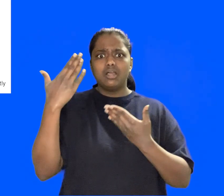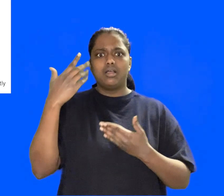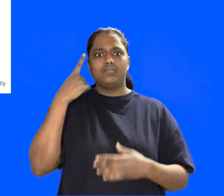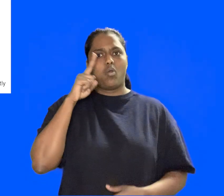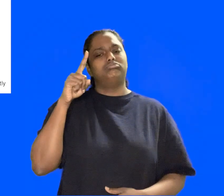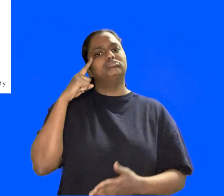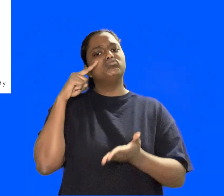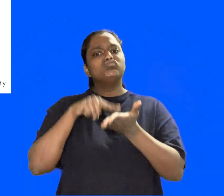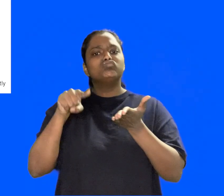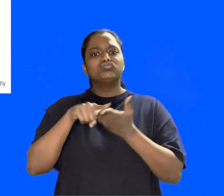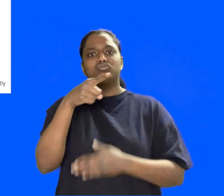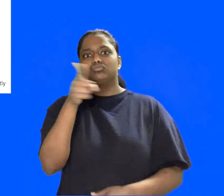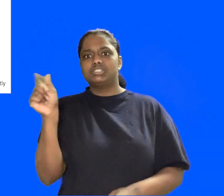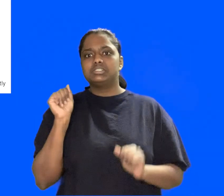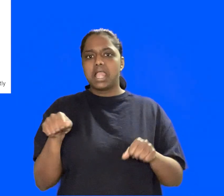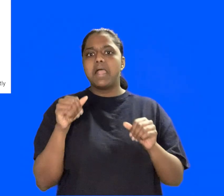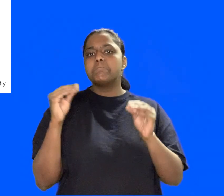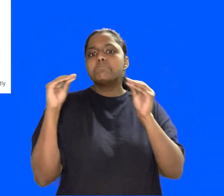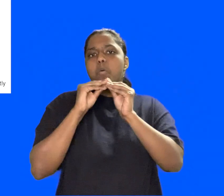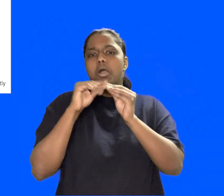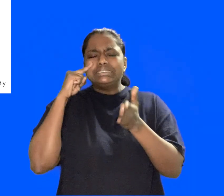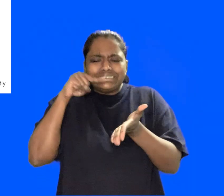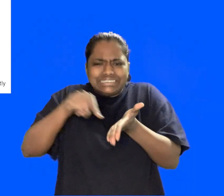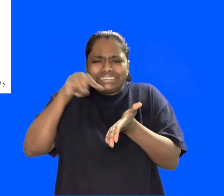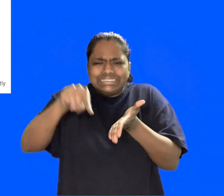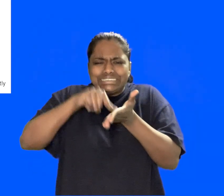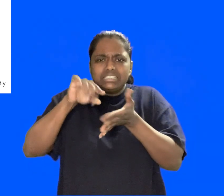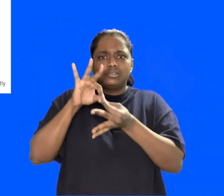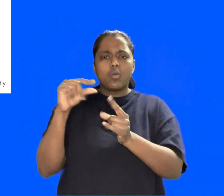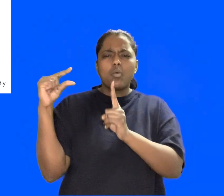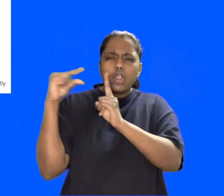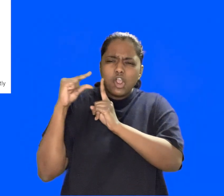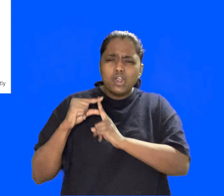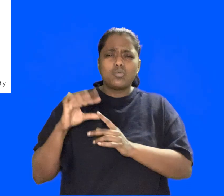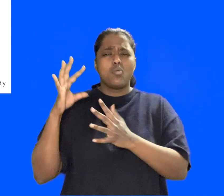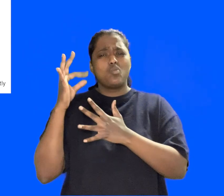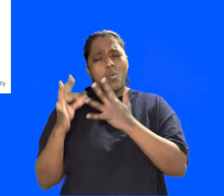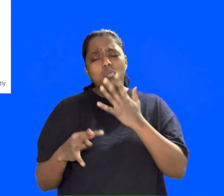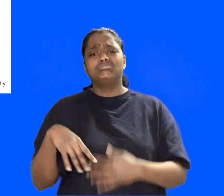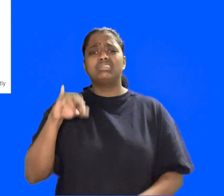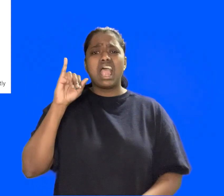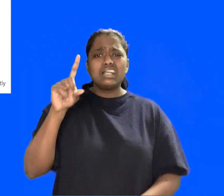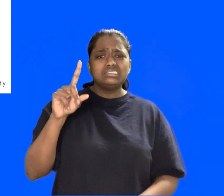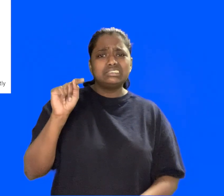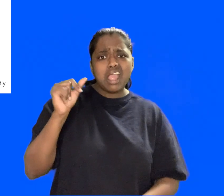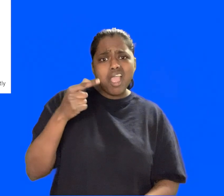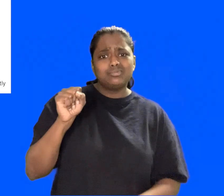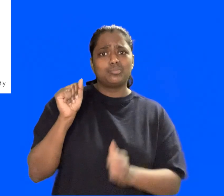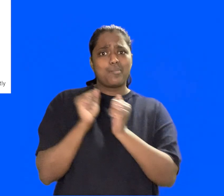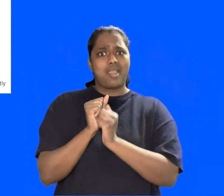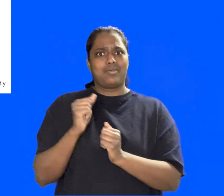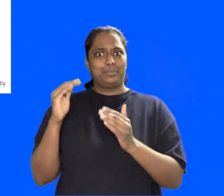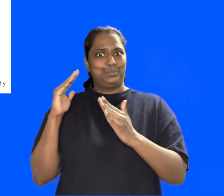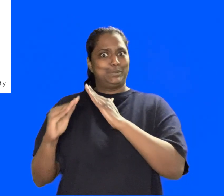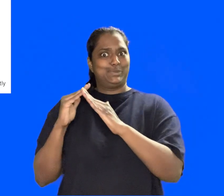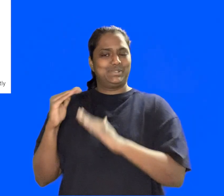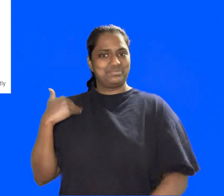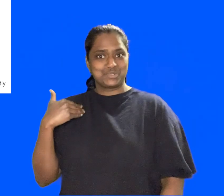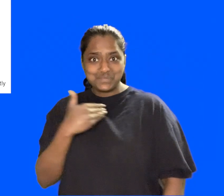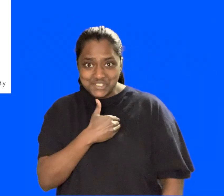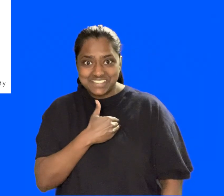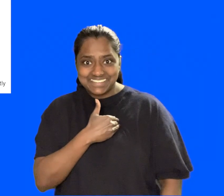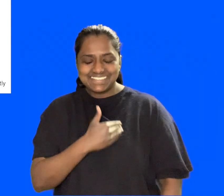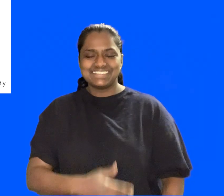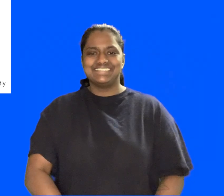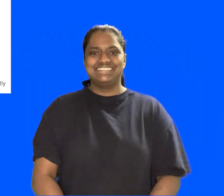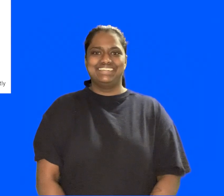that you could further investigate in terms of like word choices and identity tags with community members. But